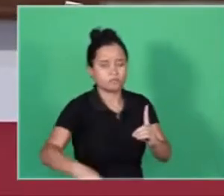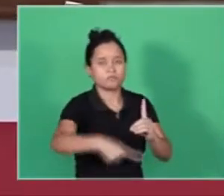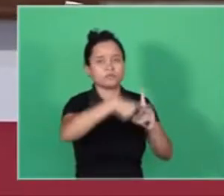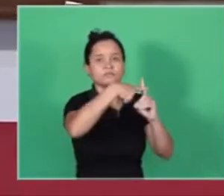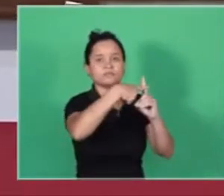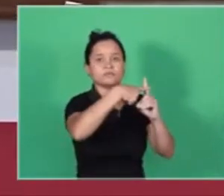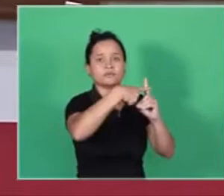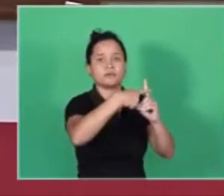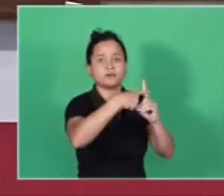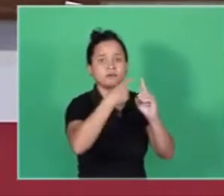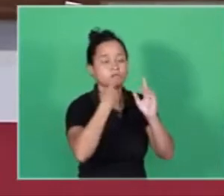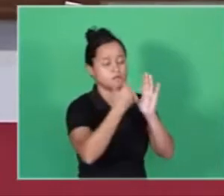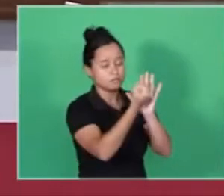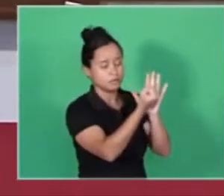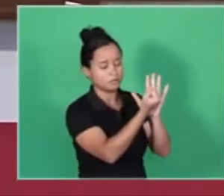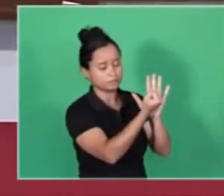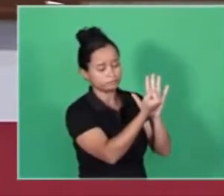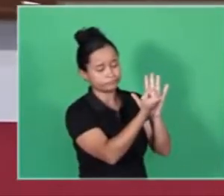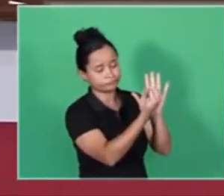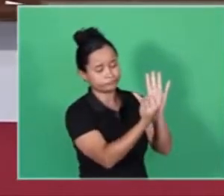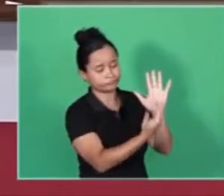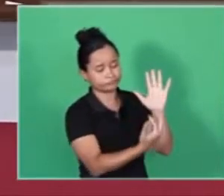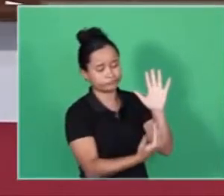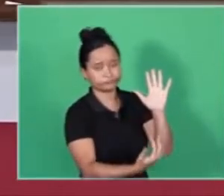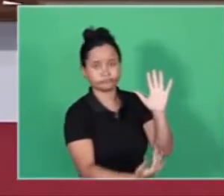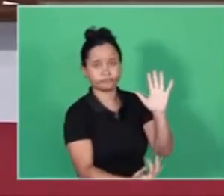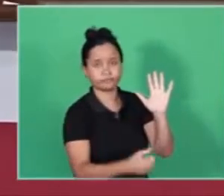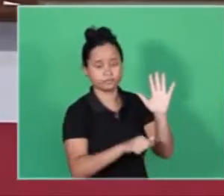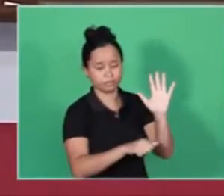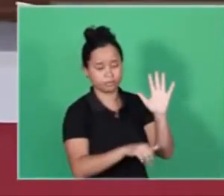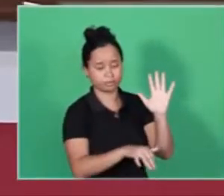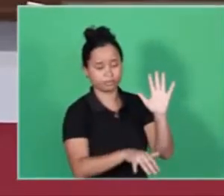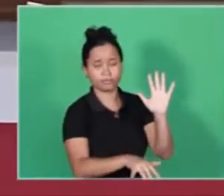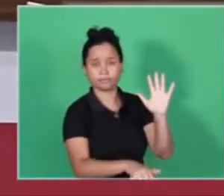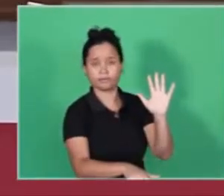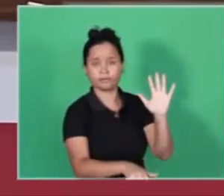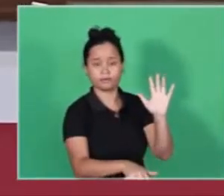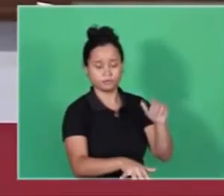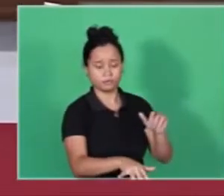Calvary, his blood stayed on the ground. What remained